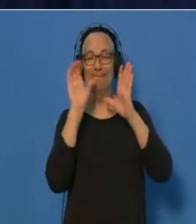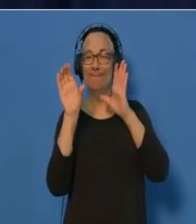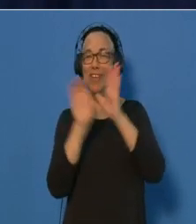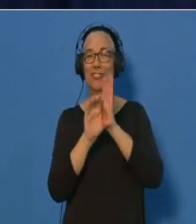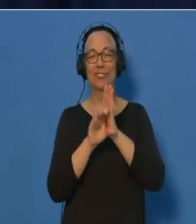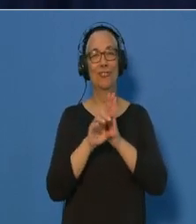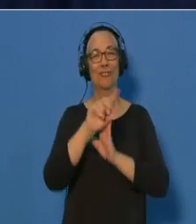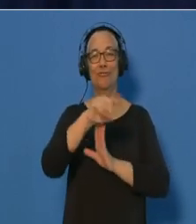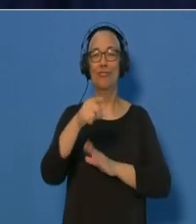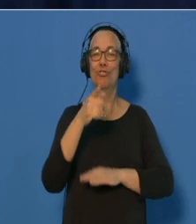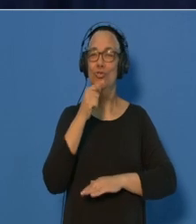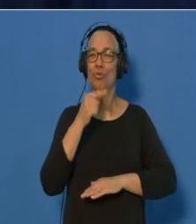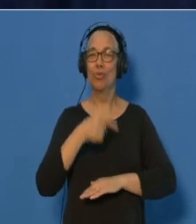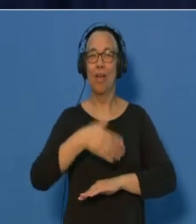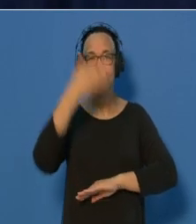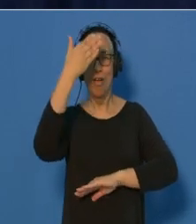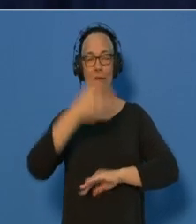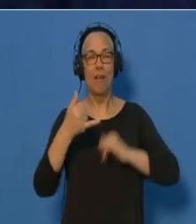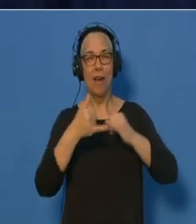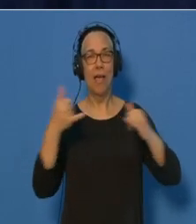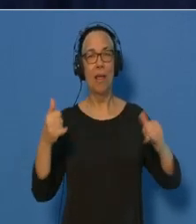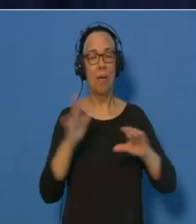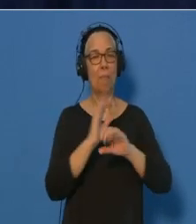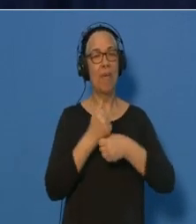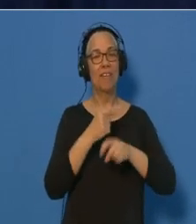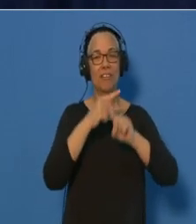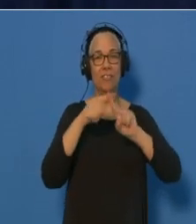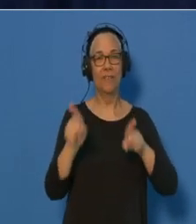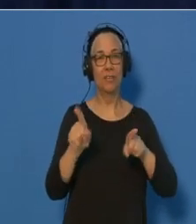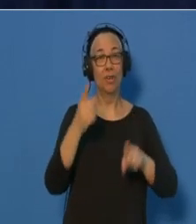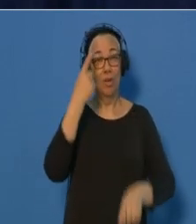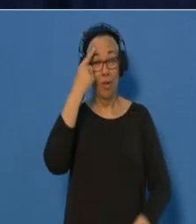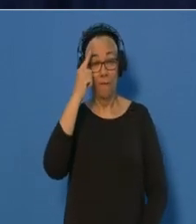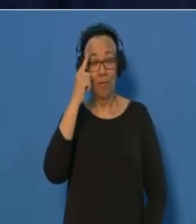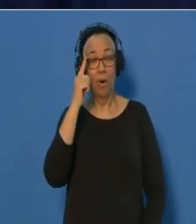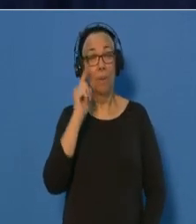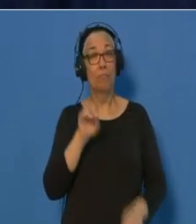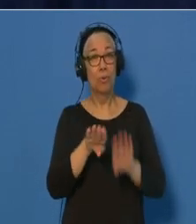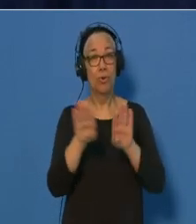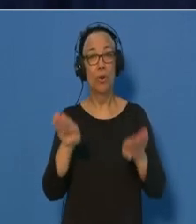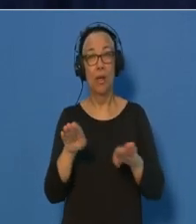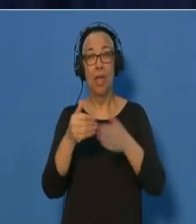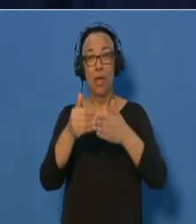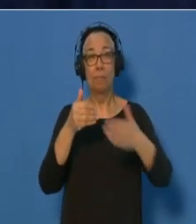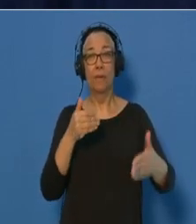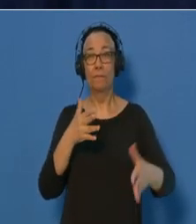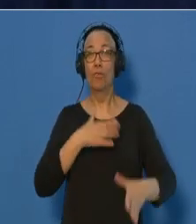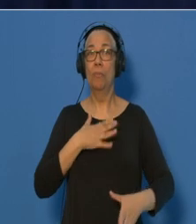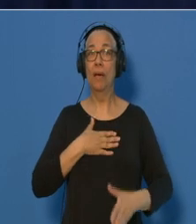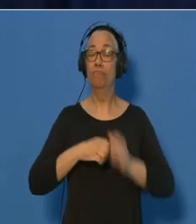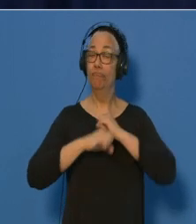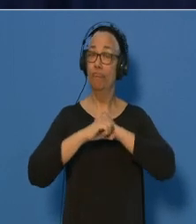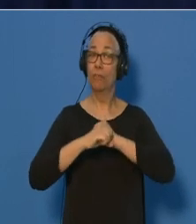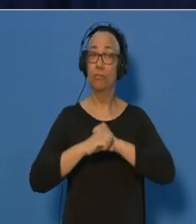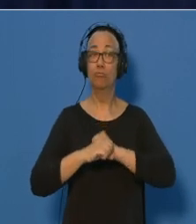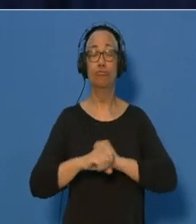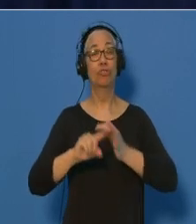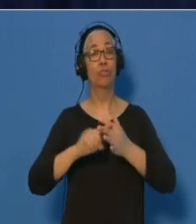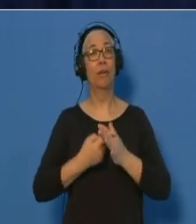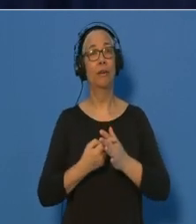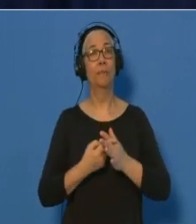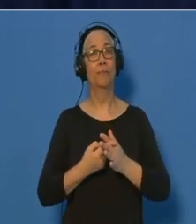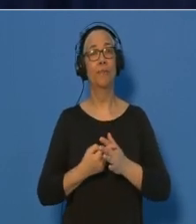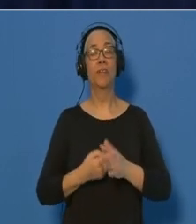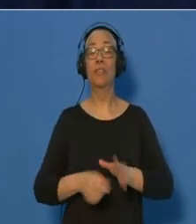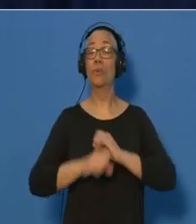on the front line who are making a difference for Bermuda. Before my press conference started, there was an ad which